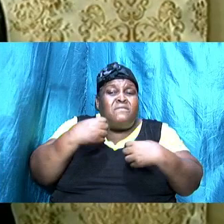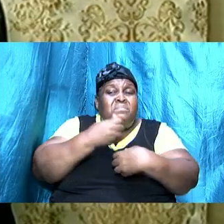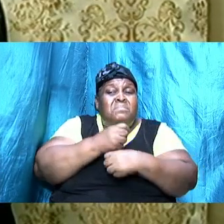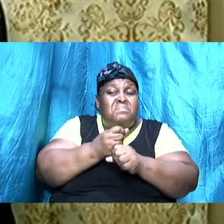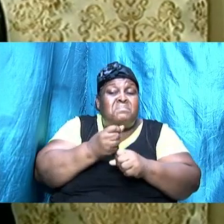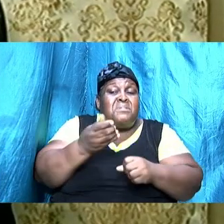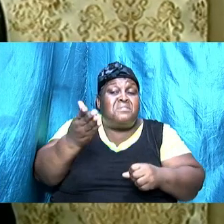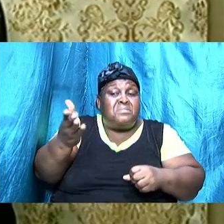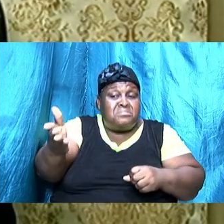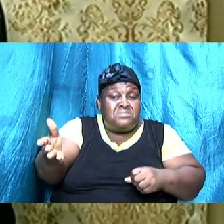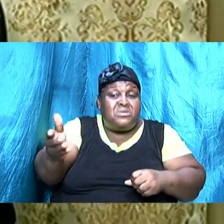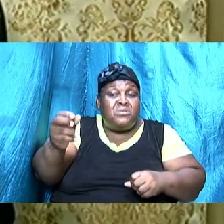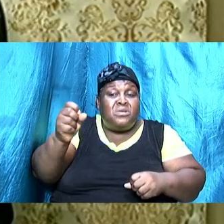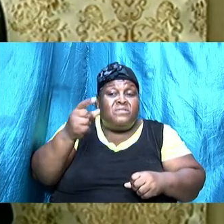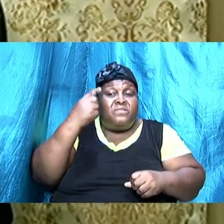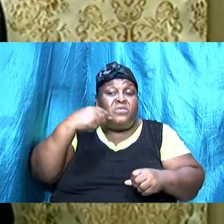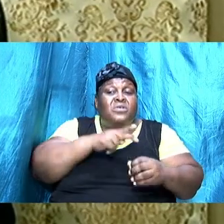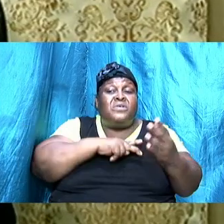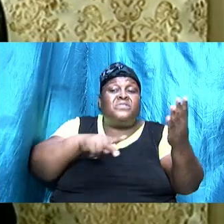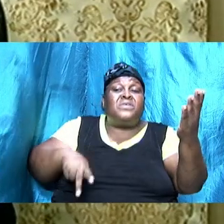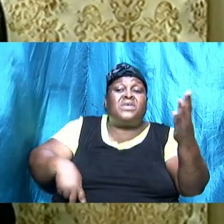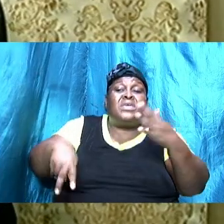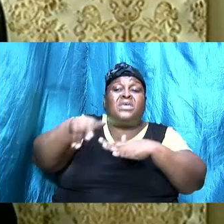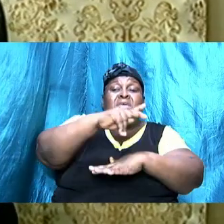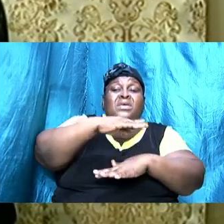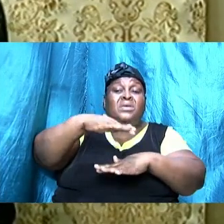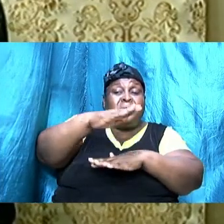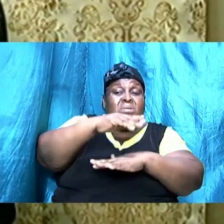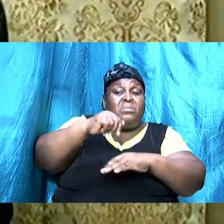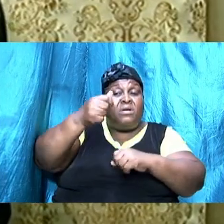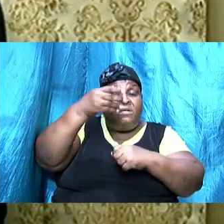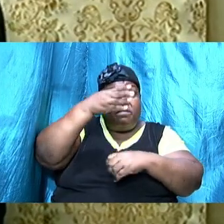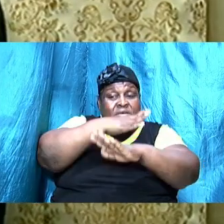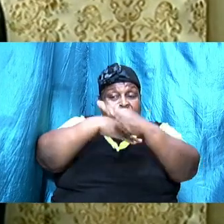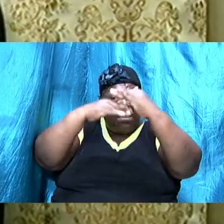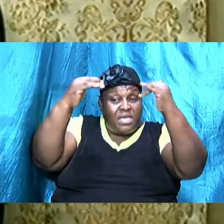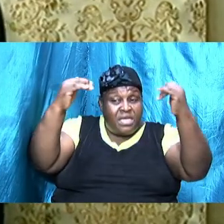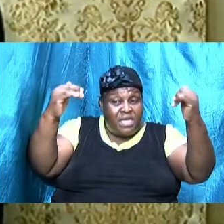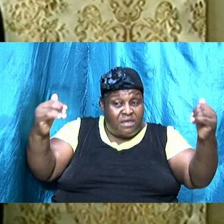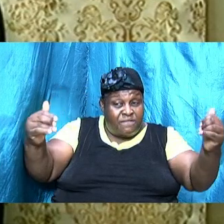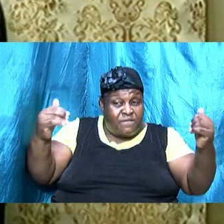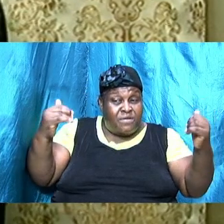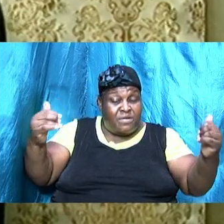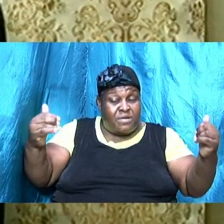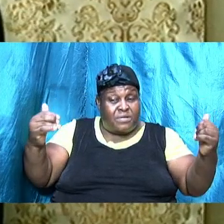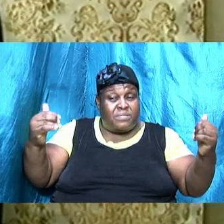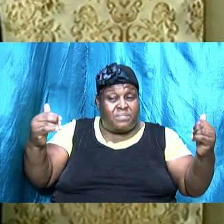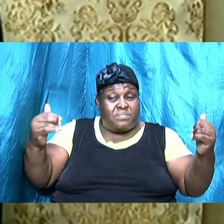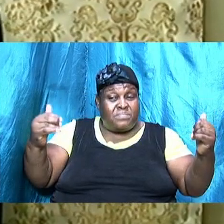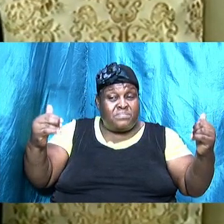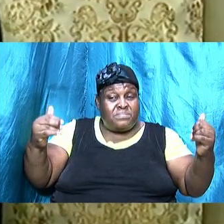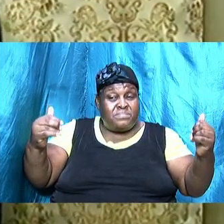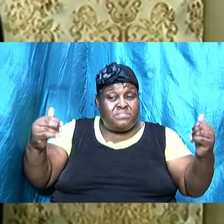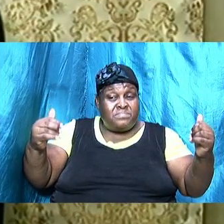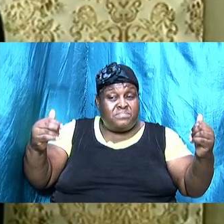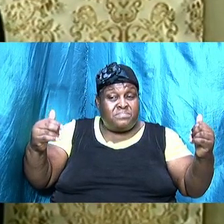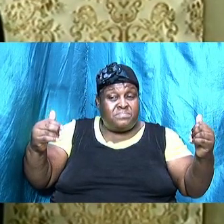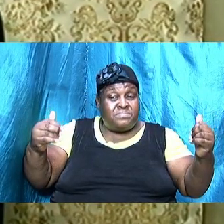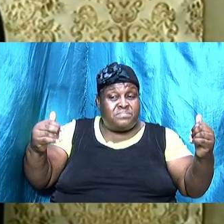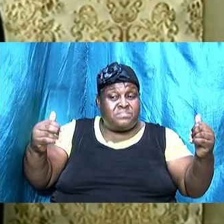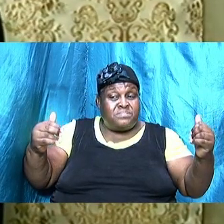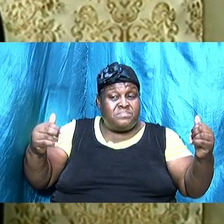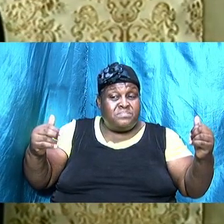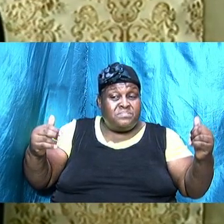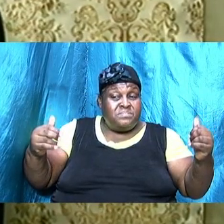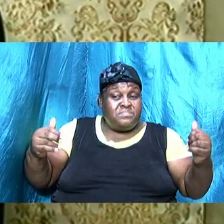eunuchs for the kingdom of heaven's sake. Remember now, you know, all these scriptures line up and tie up, you know.